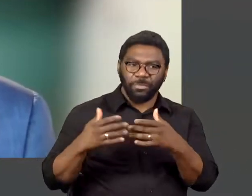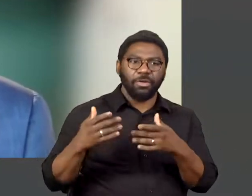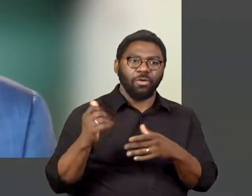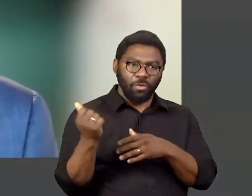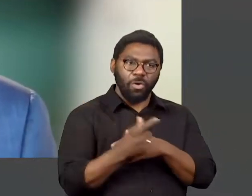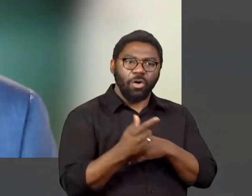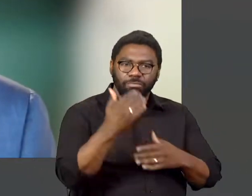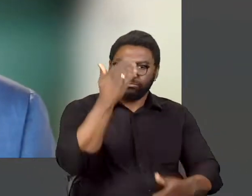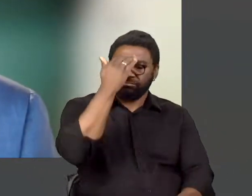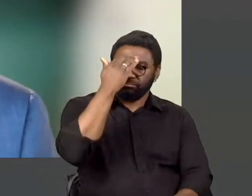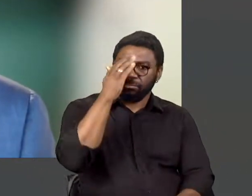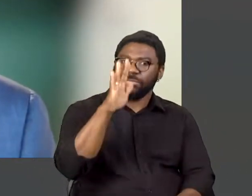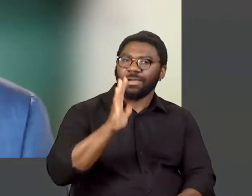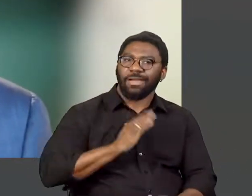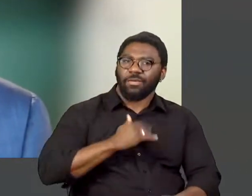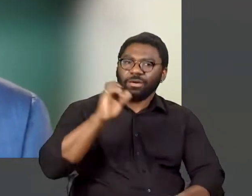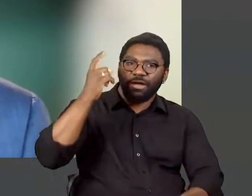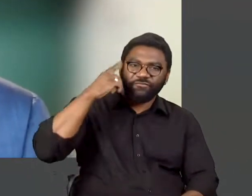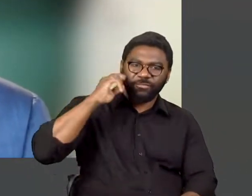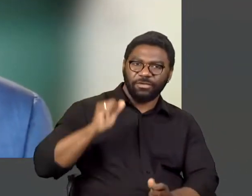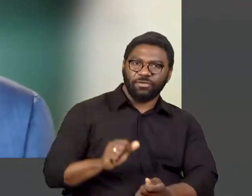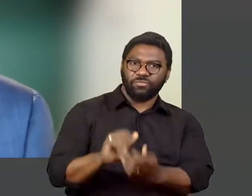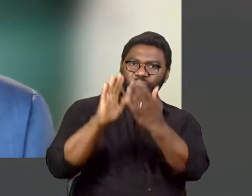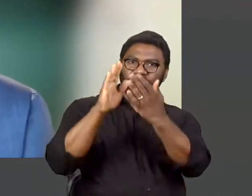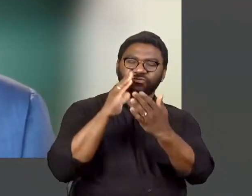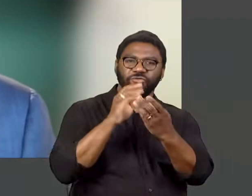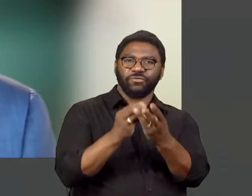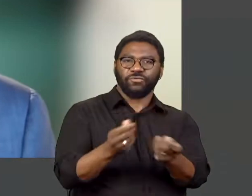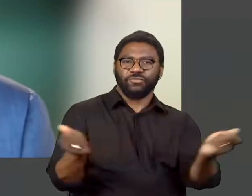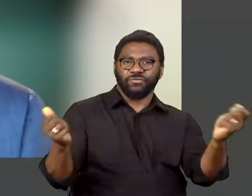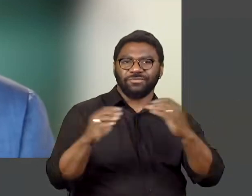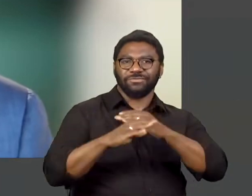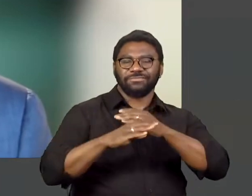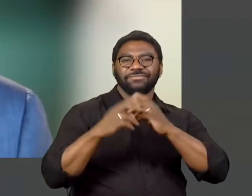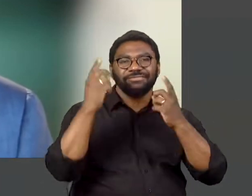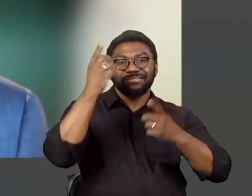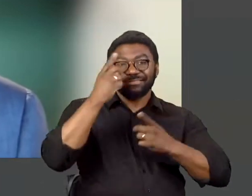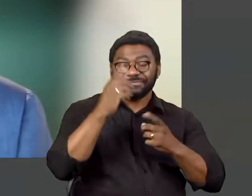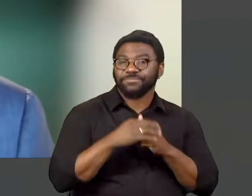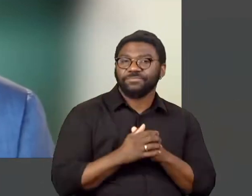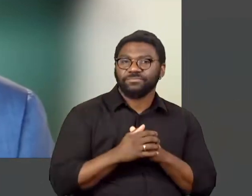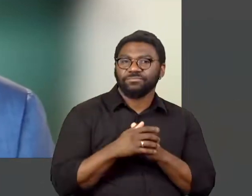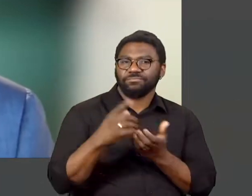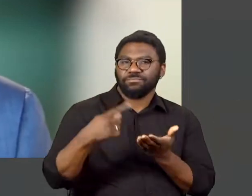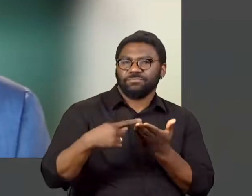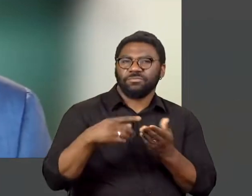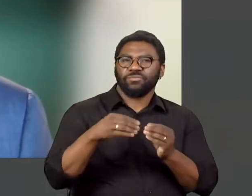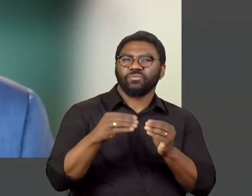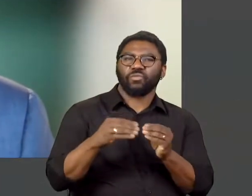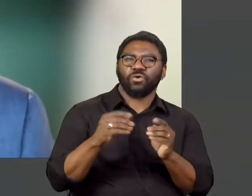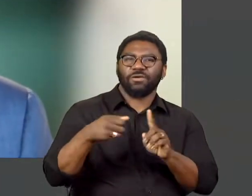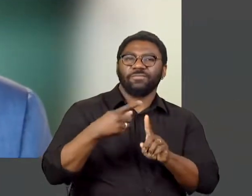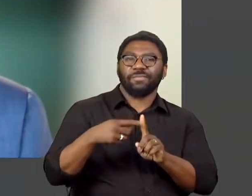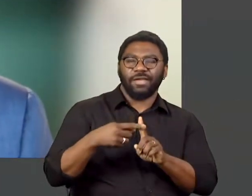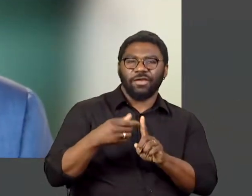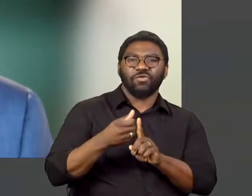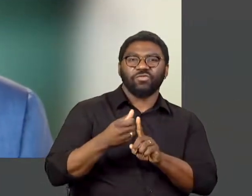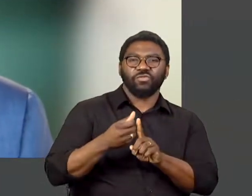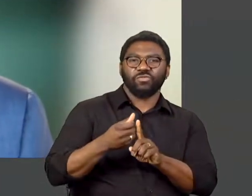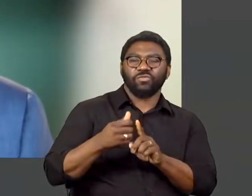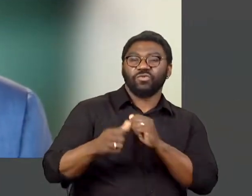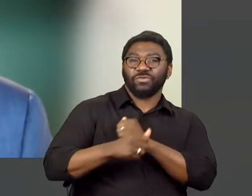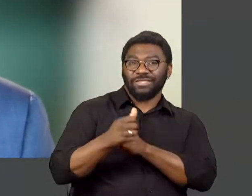government approach to this disease outbreak. To talk a bit about the risks that H5N1 may pose to people that work directly